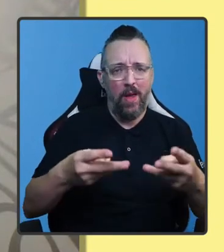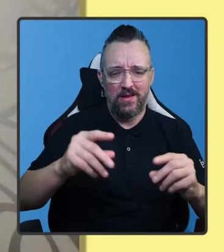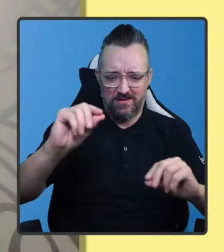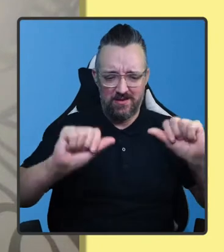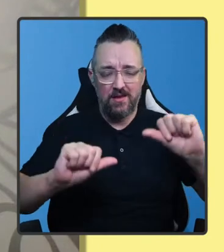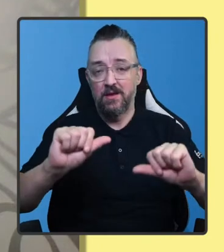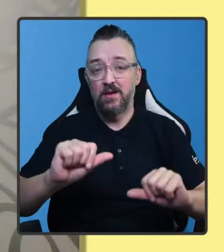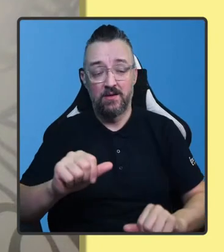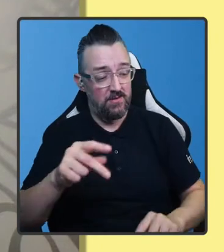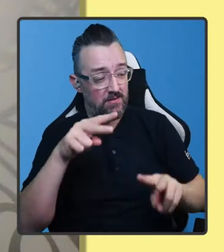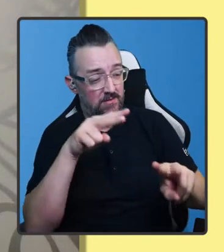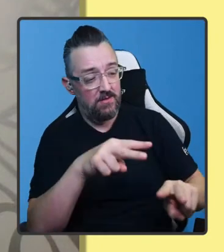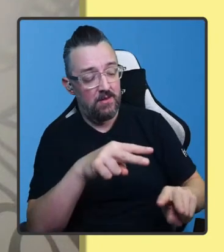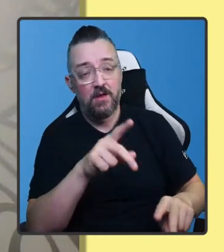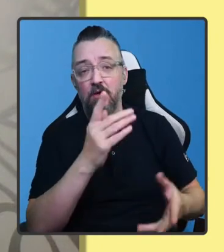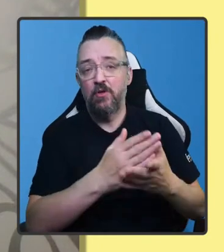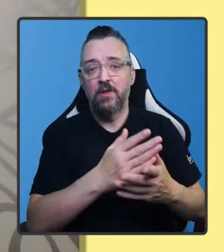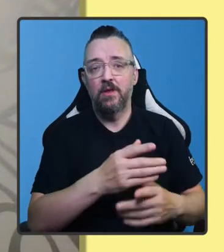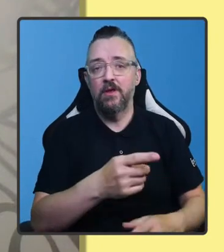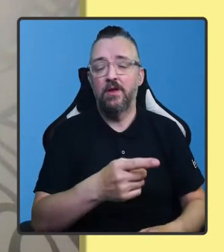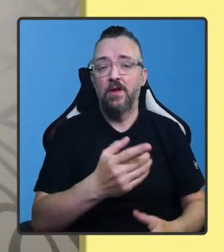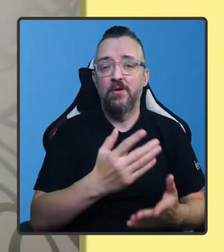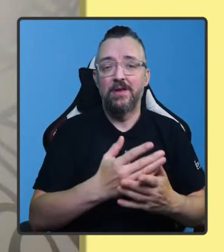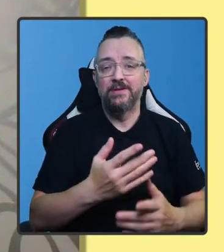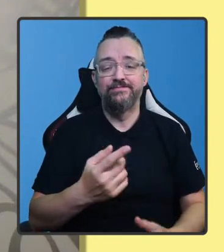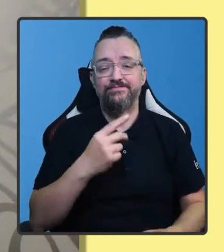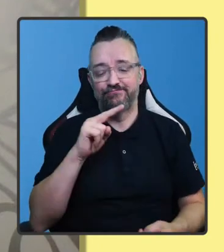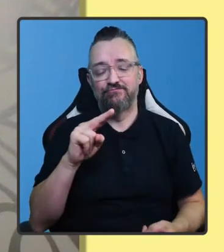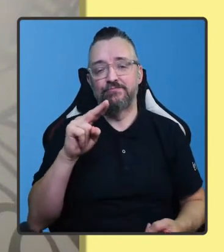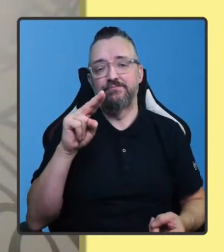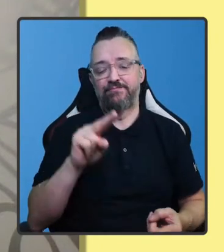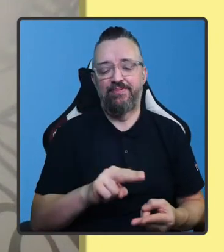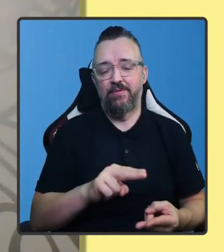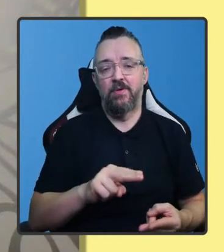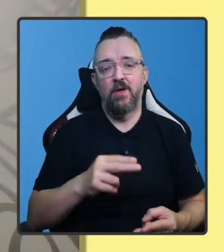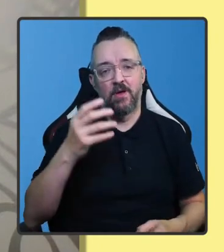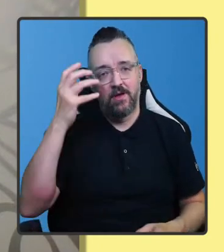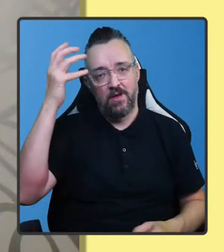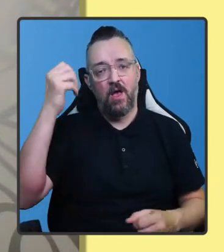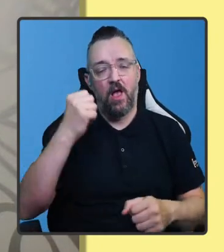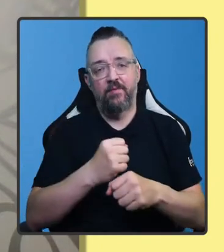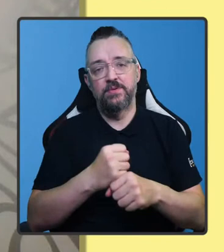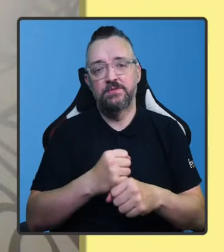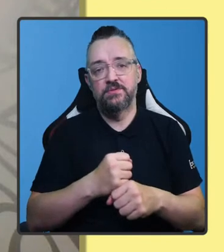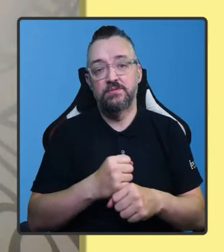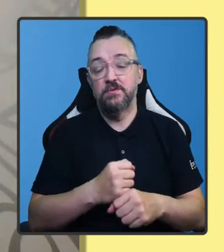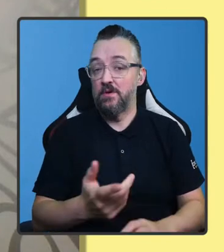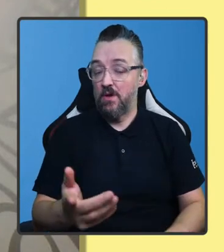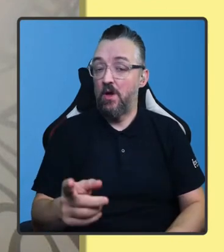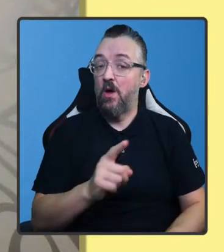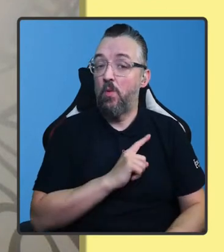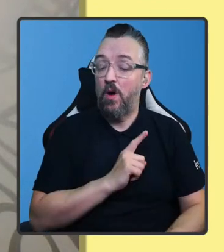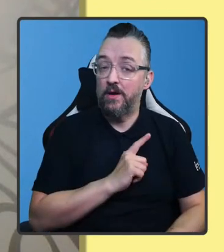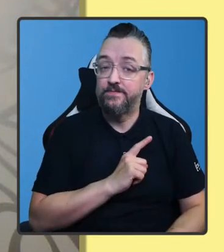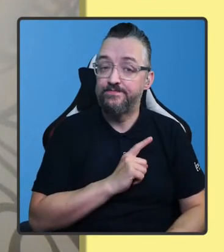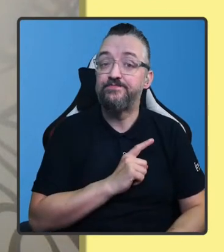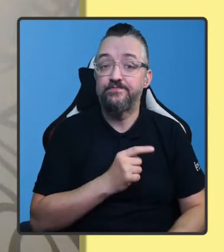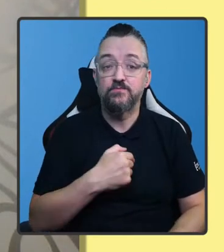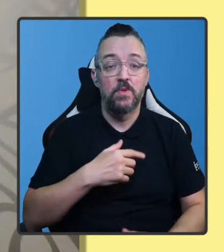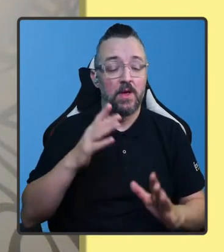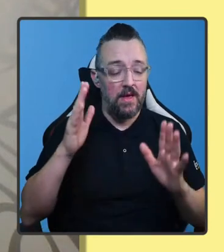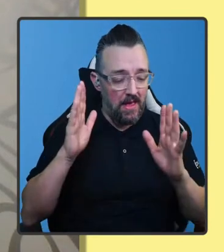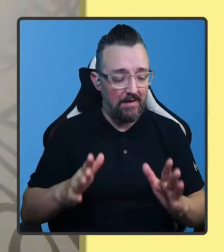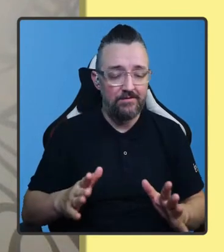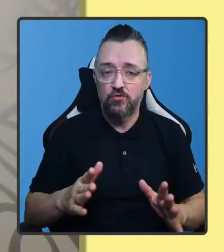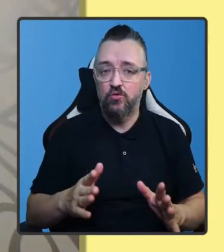definition of a pound land government. That is why we must use every opportunity available.